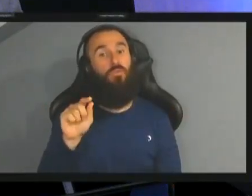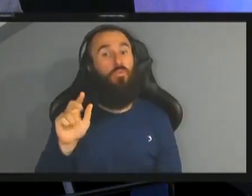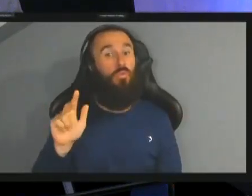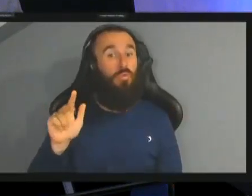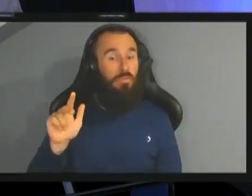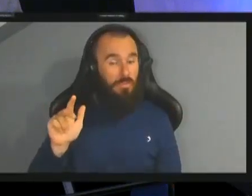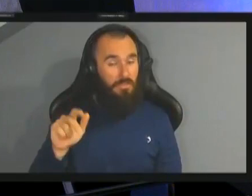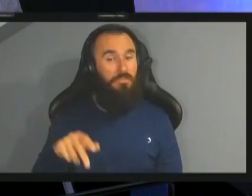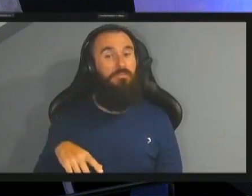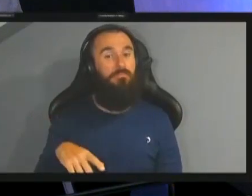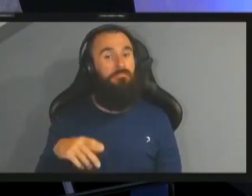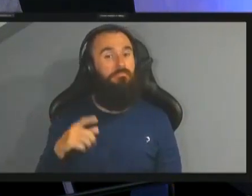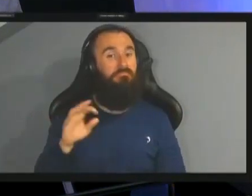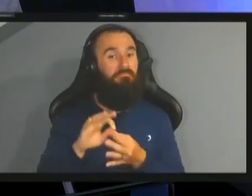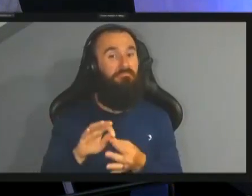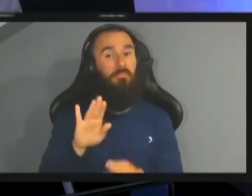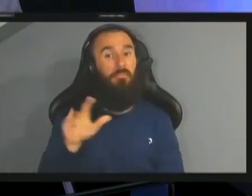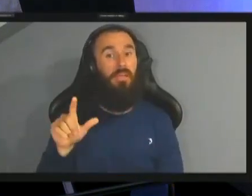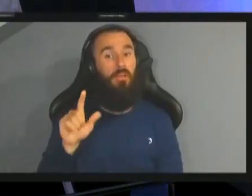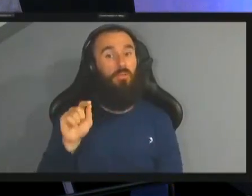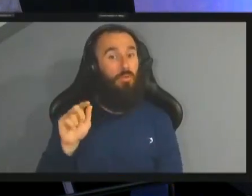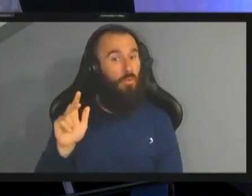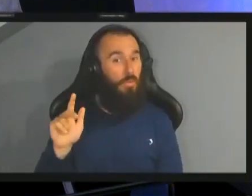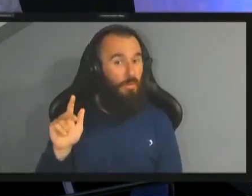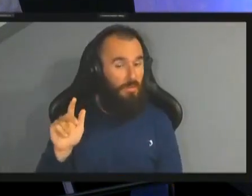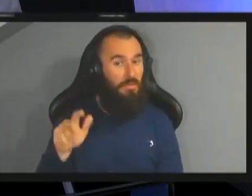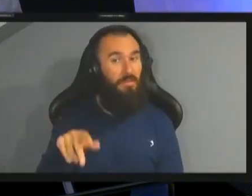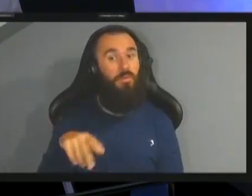2023, relative to Bill